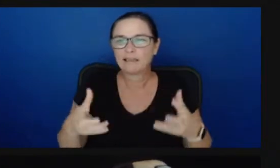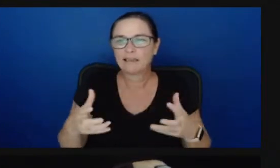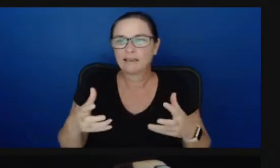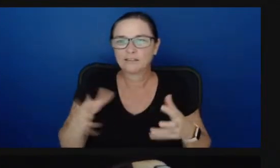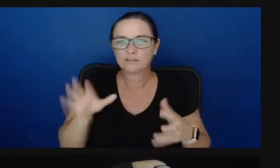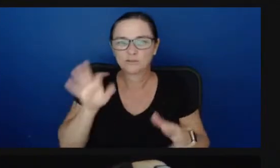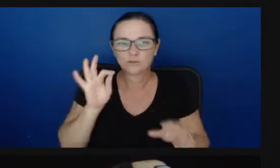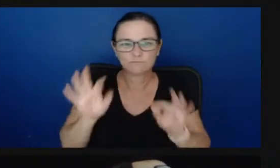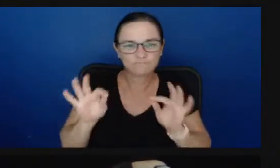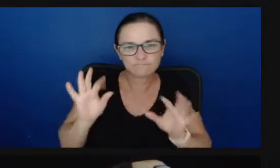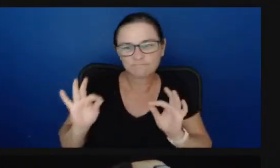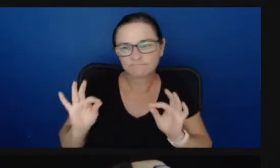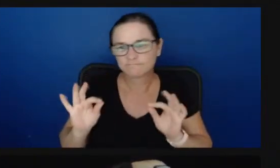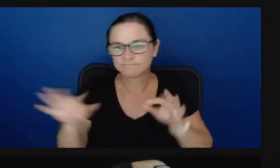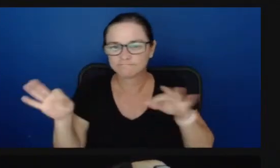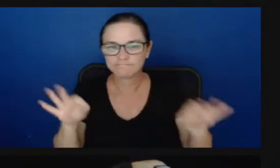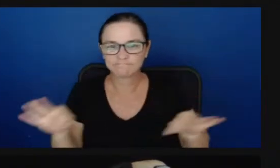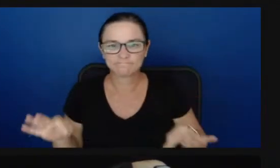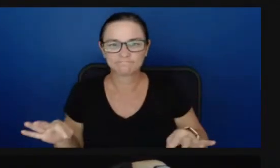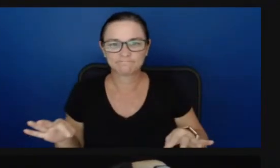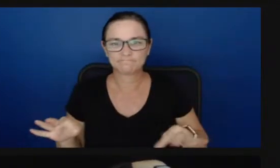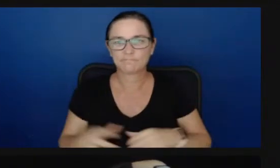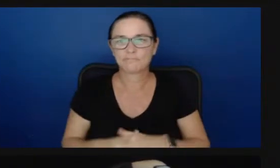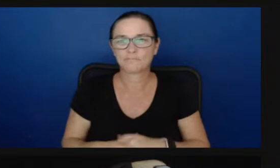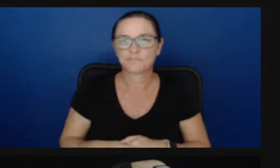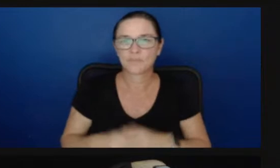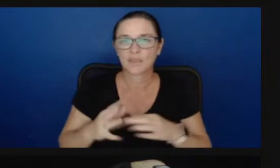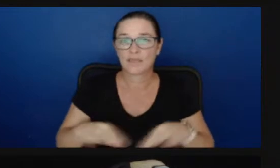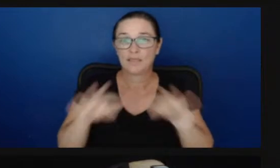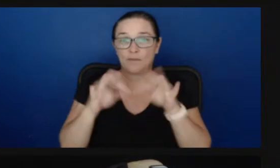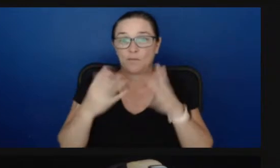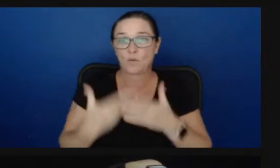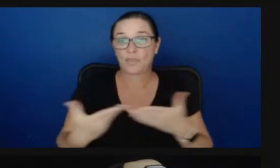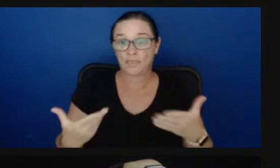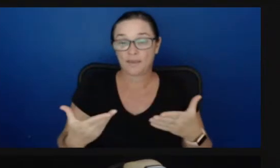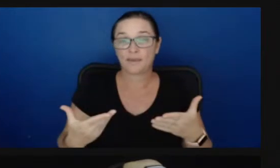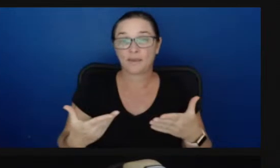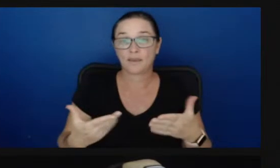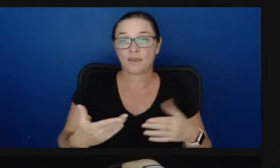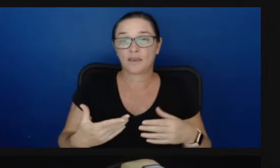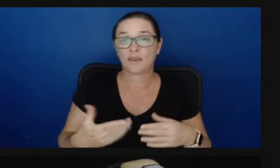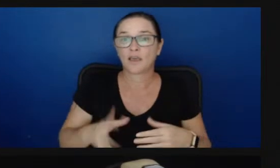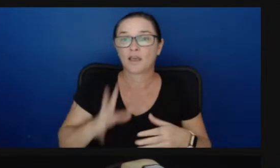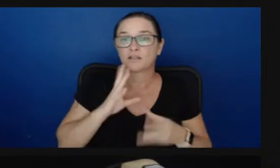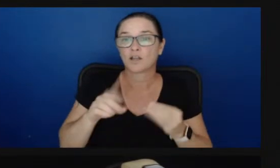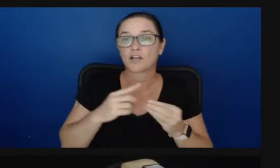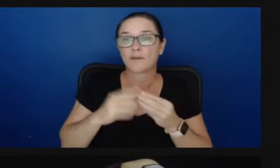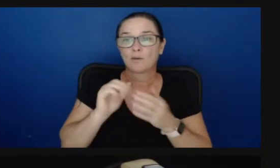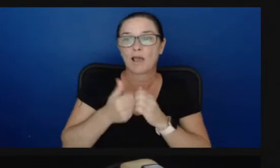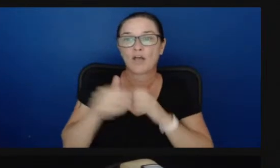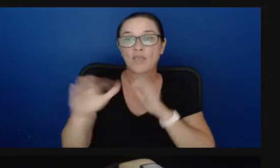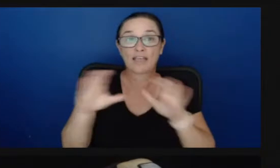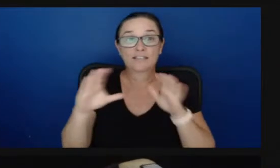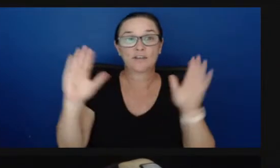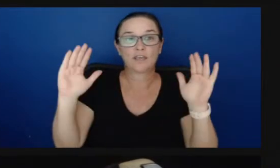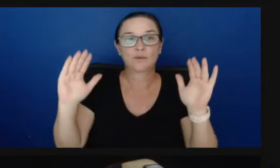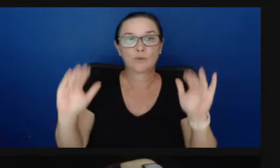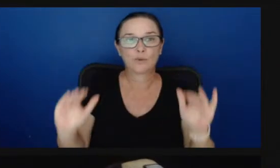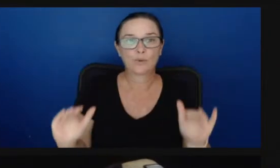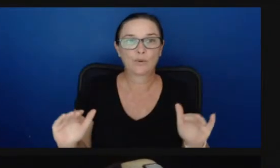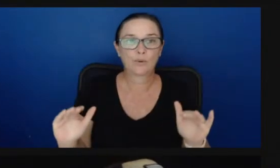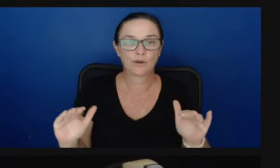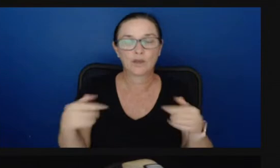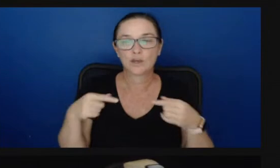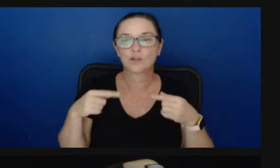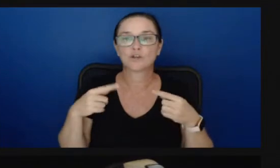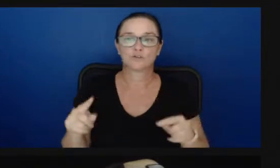you guys. The key thing is they are mentioning diminished significantly over the last week. That's the first part of the last